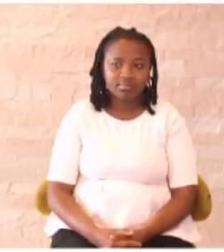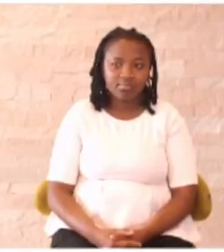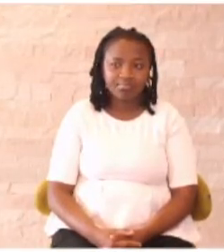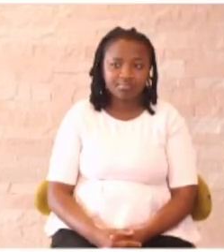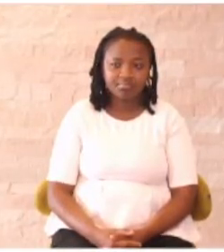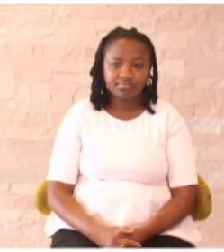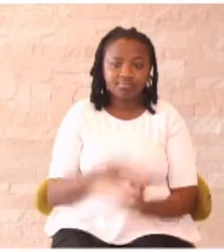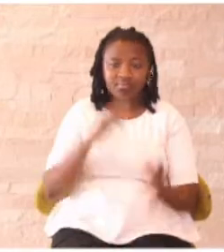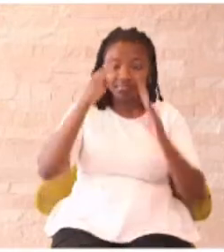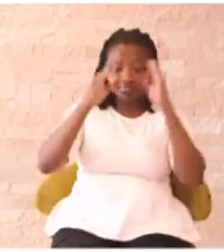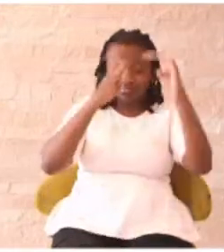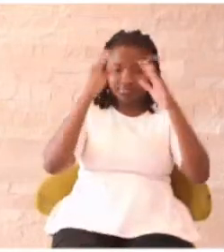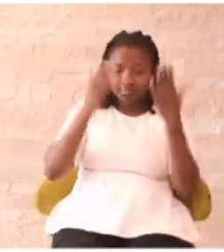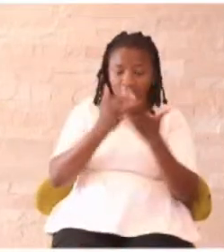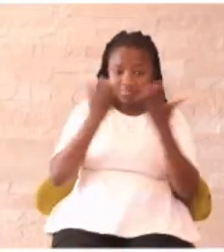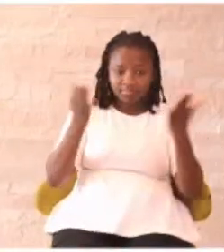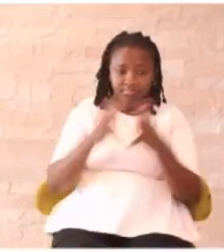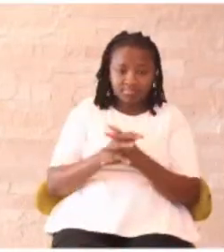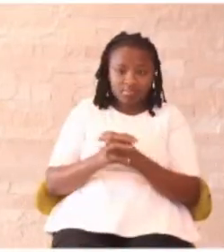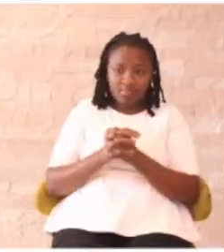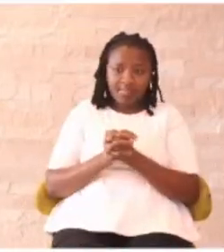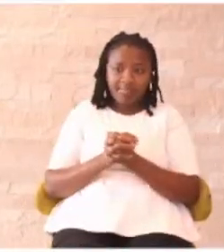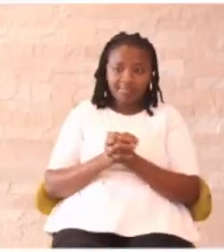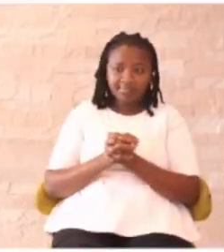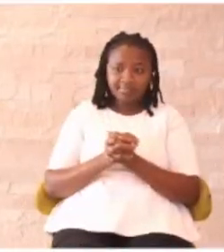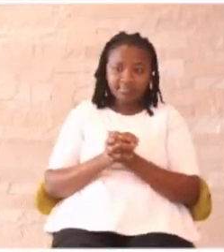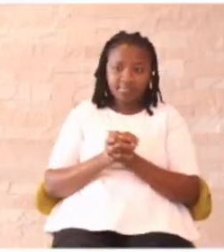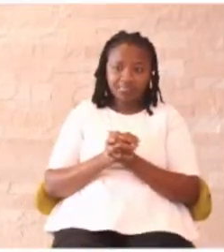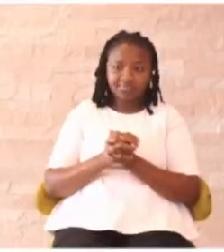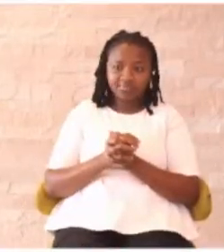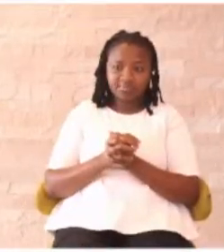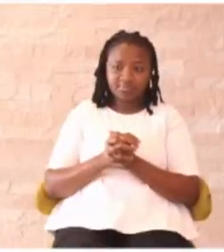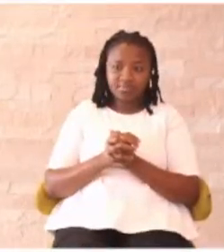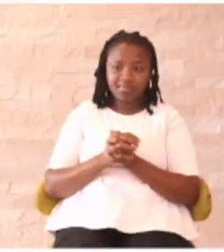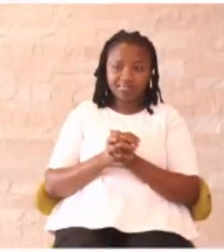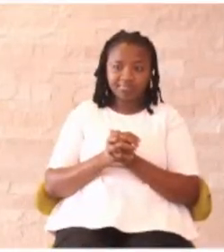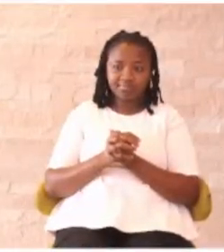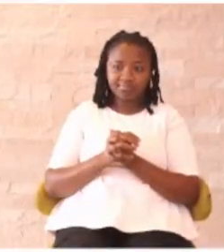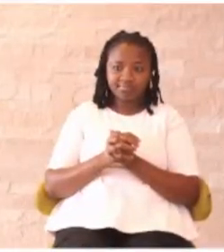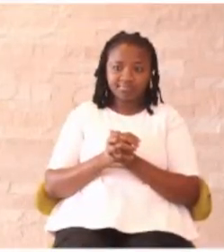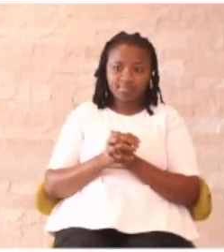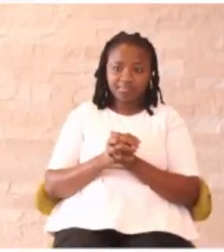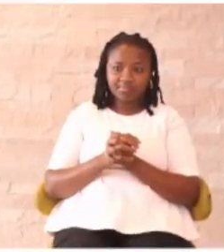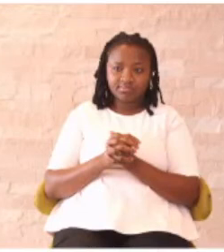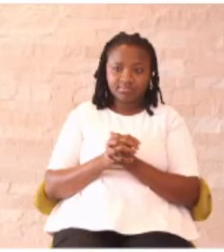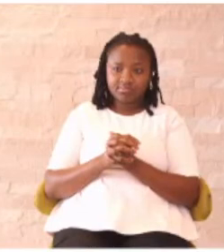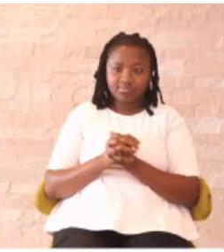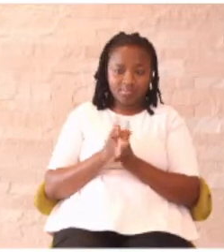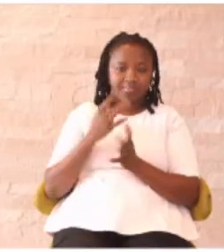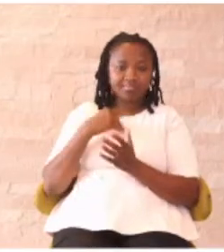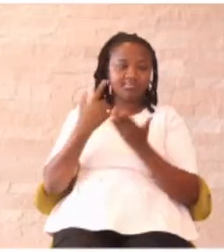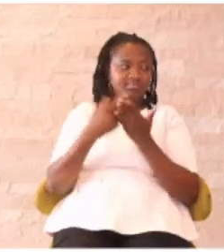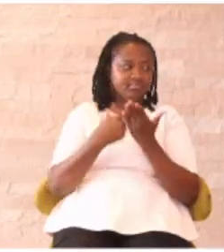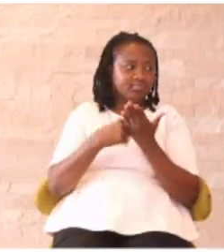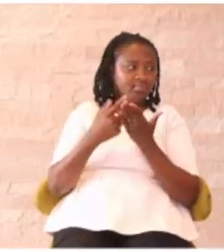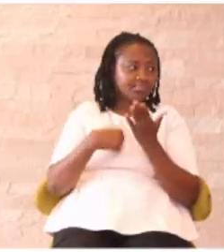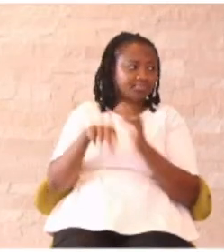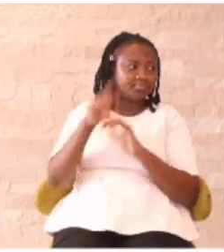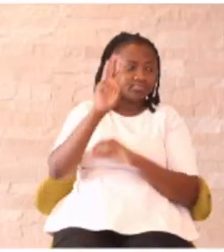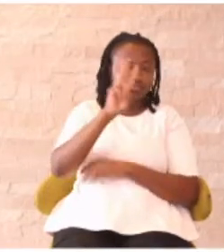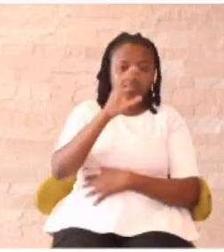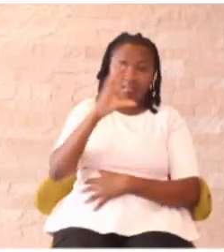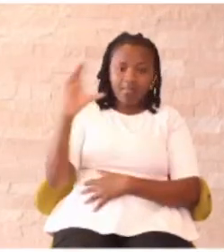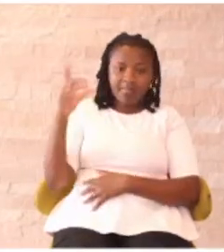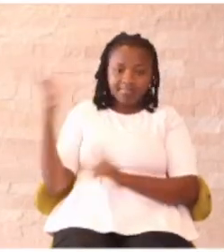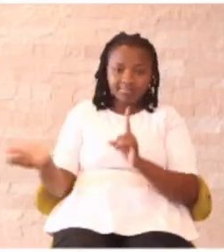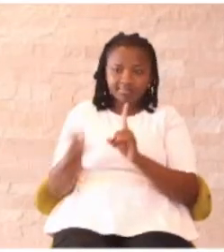Hi, everyone. I'll be talking about WCC's achievement in the third